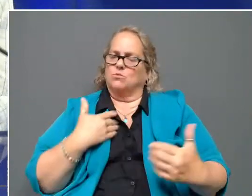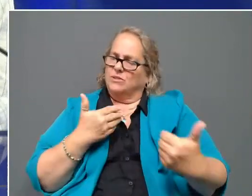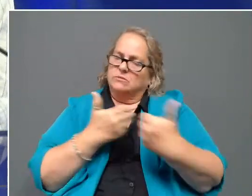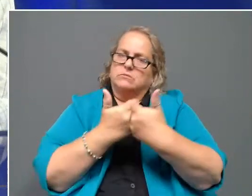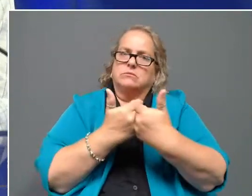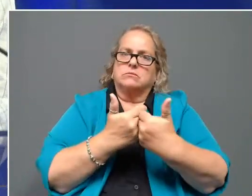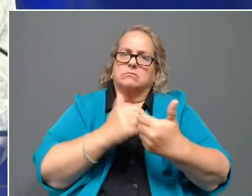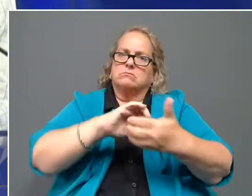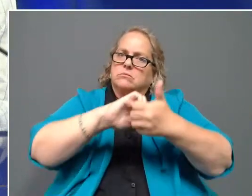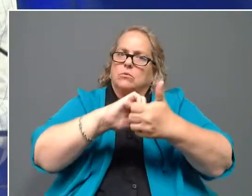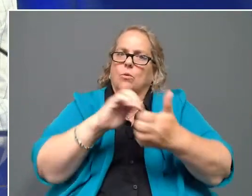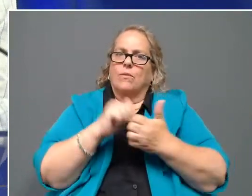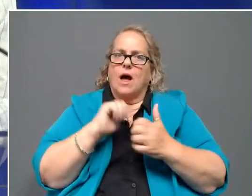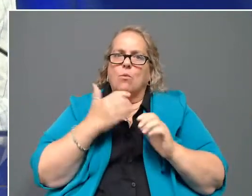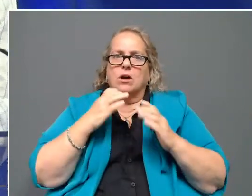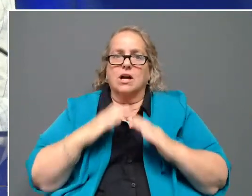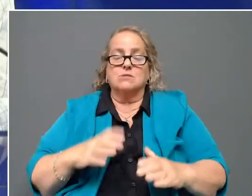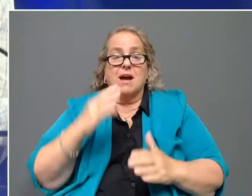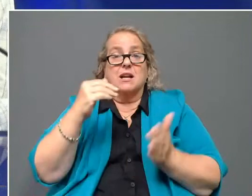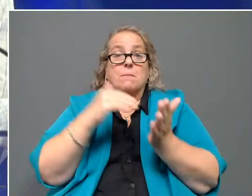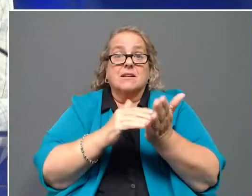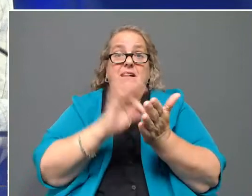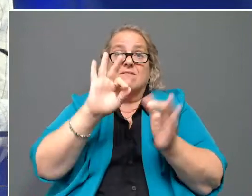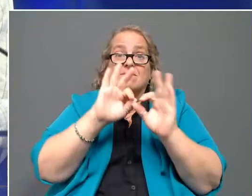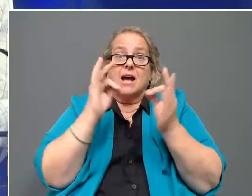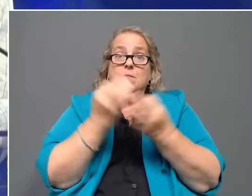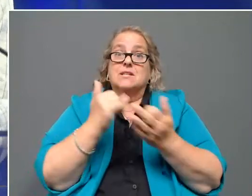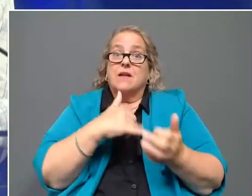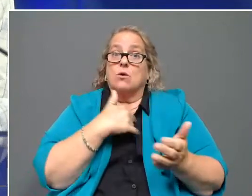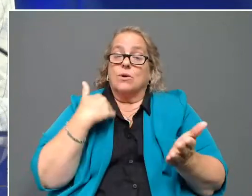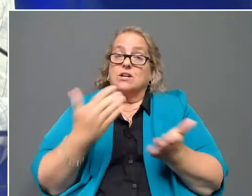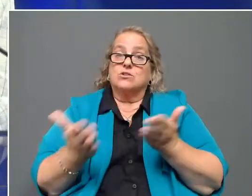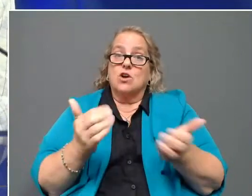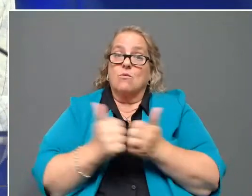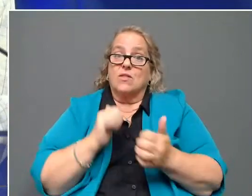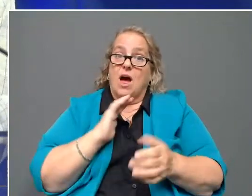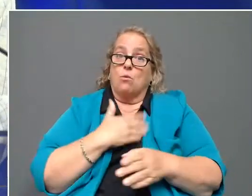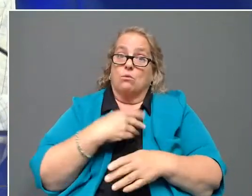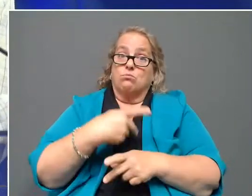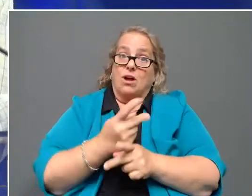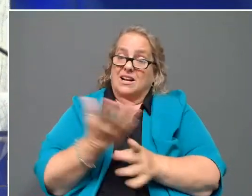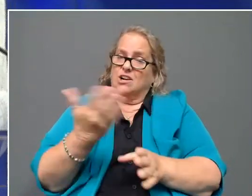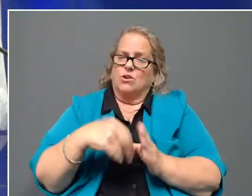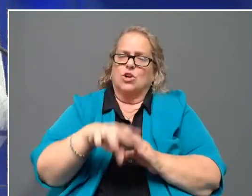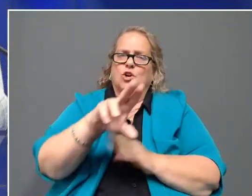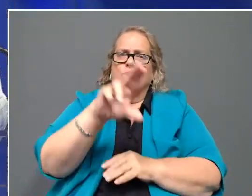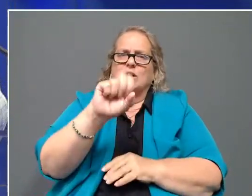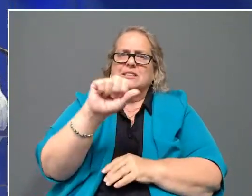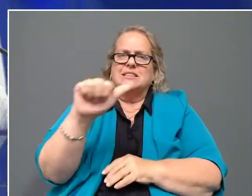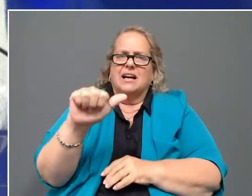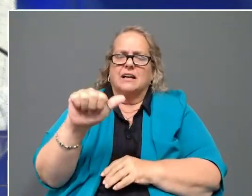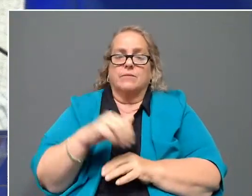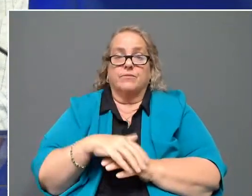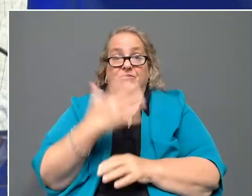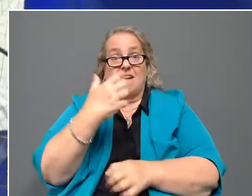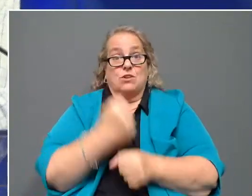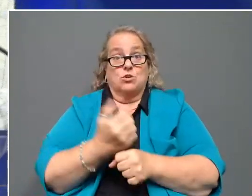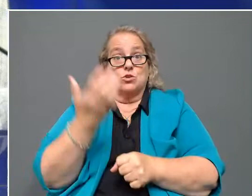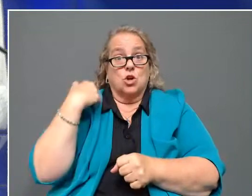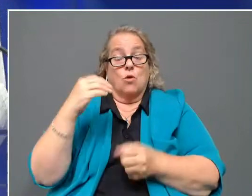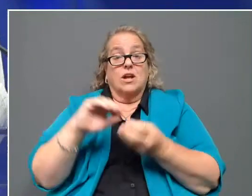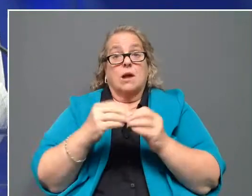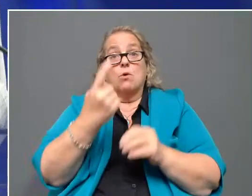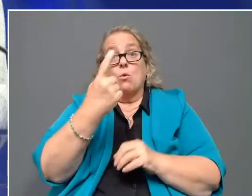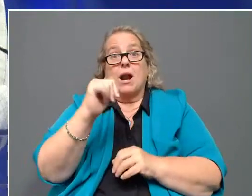families that we serve with our products in the US of A. You know, 5 years ago, the #1 appliance brand in the world, they